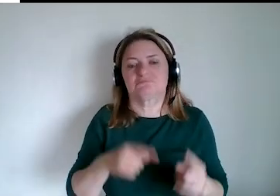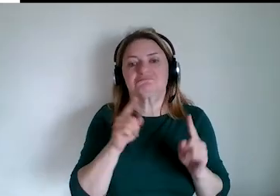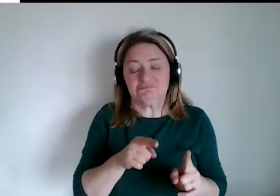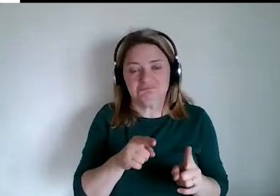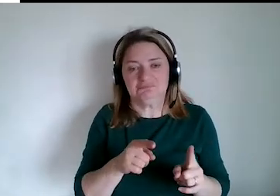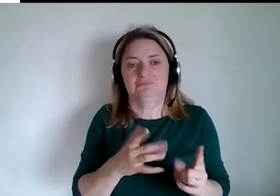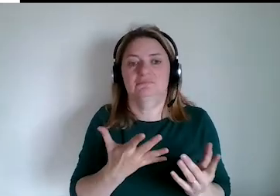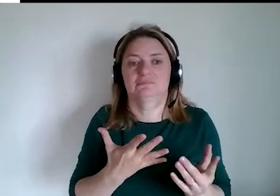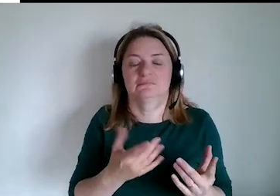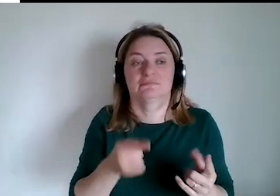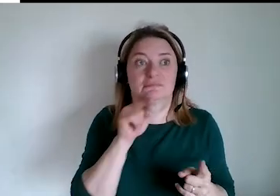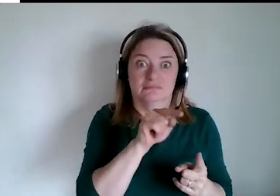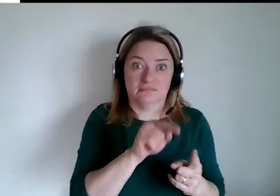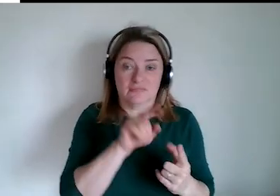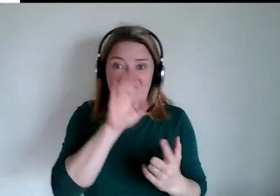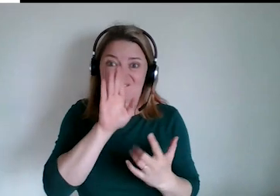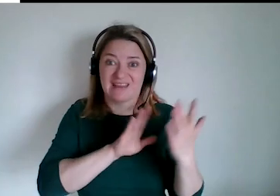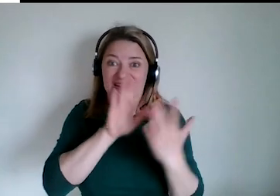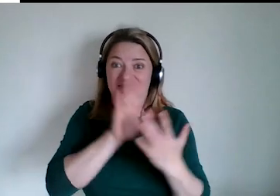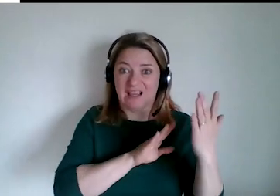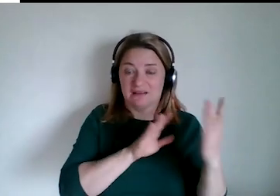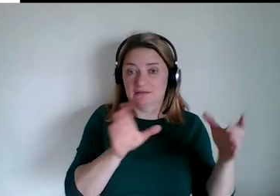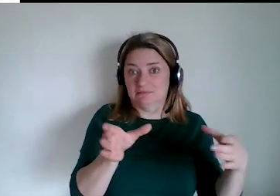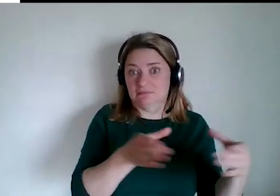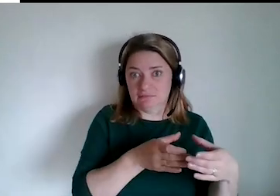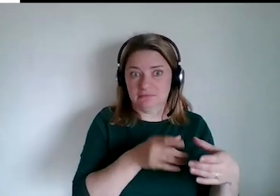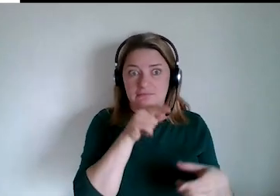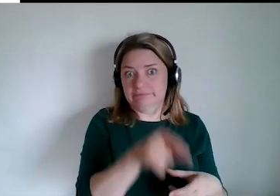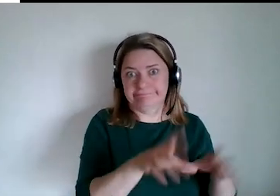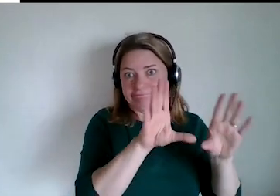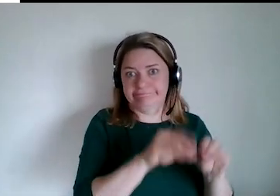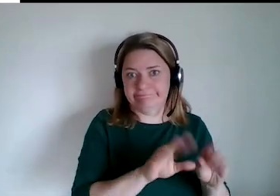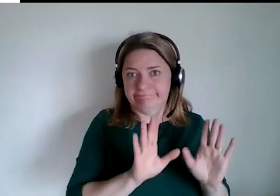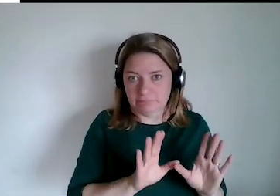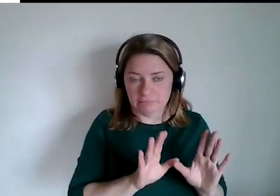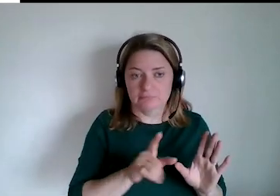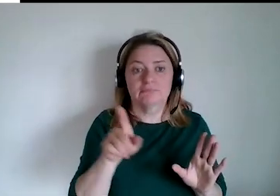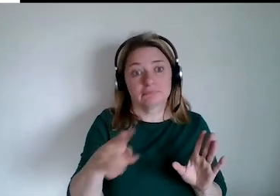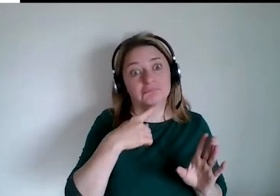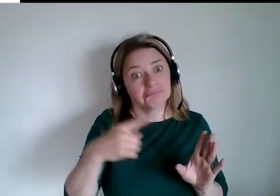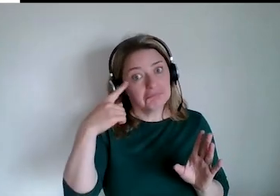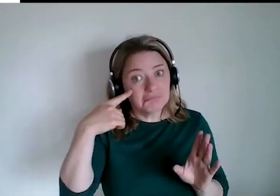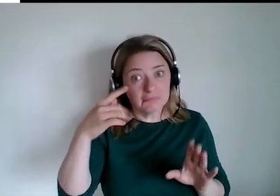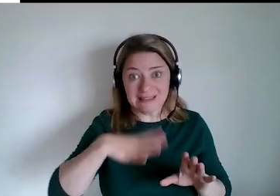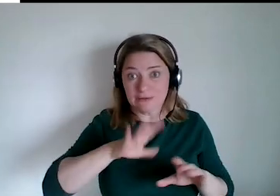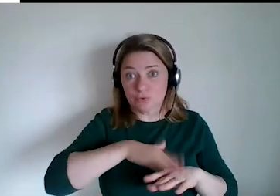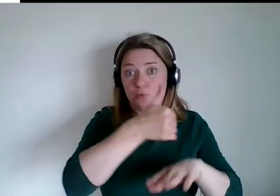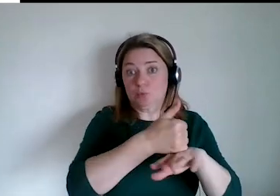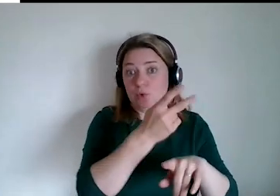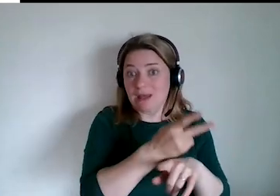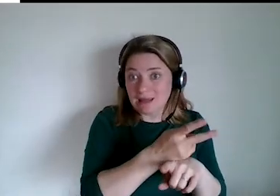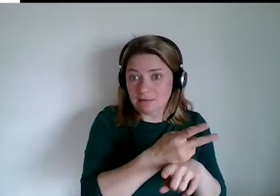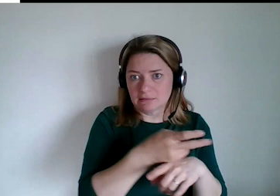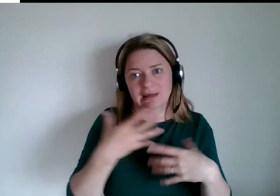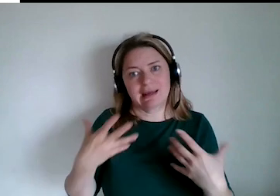that was a face-to-face selection centre. So they were saying, well, is it worth putting back in? And now that COVID's